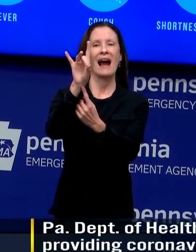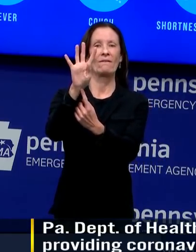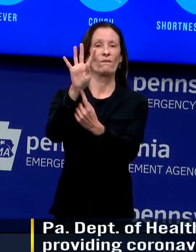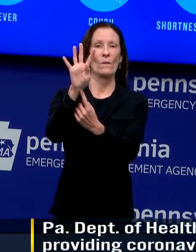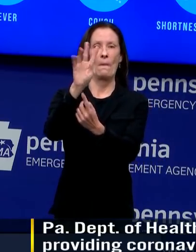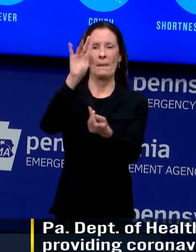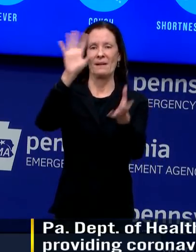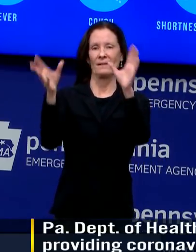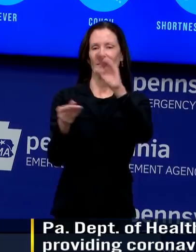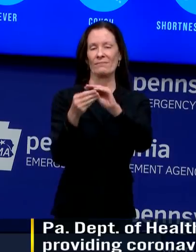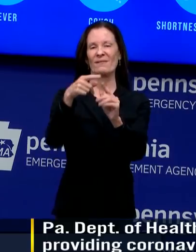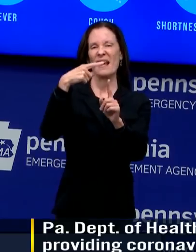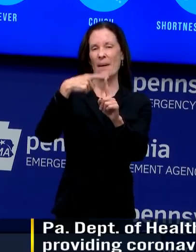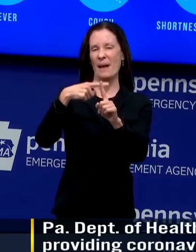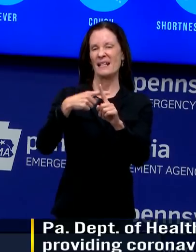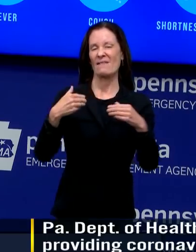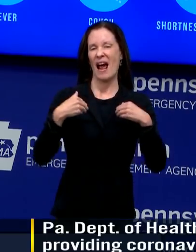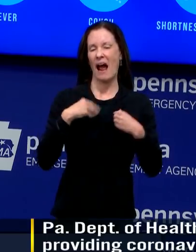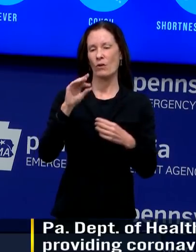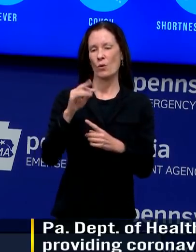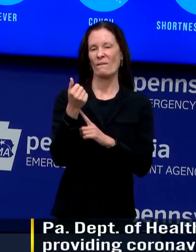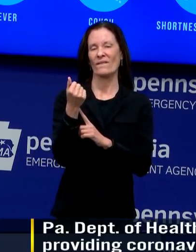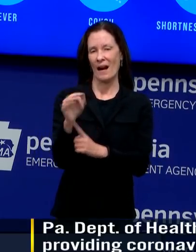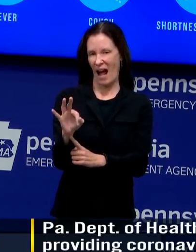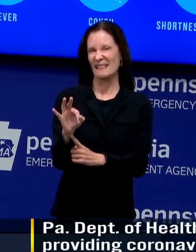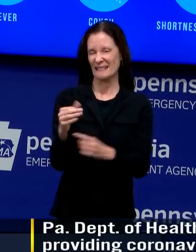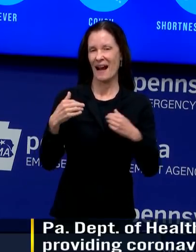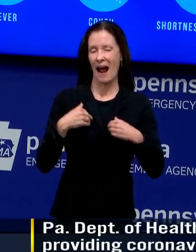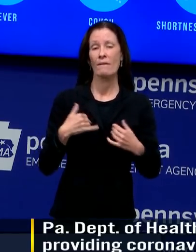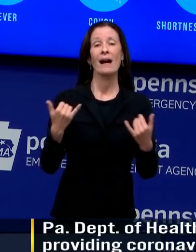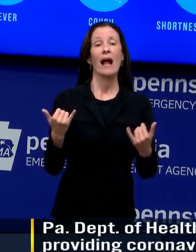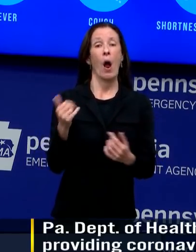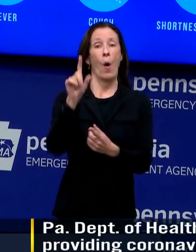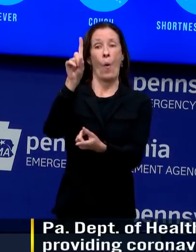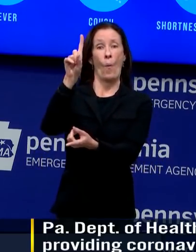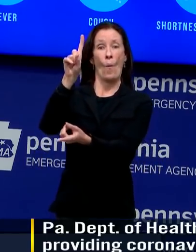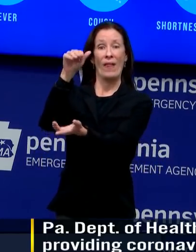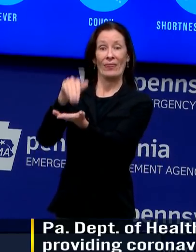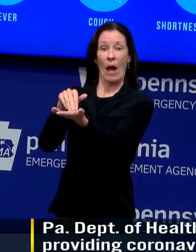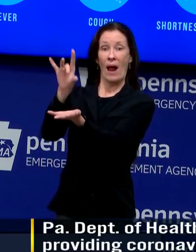1,896 of those cases are in healthcare workers, and